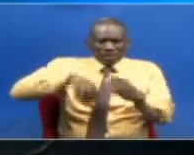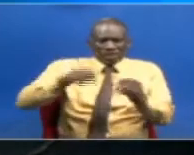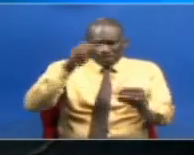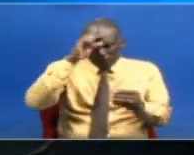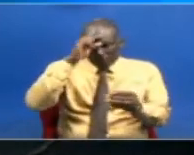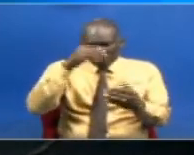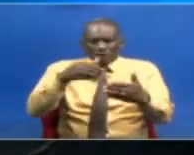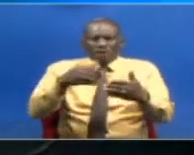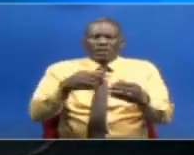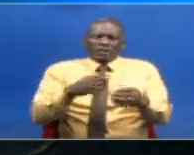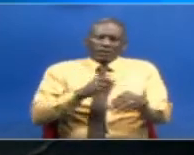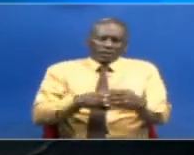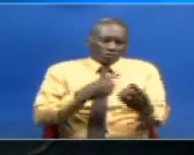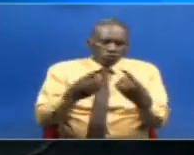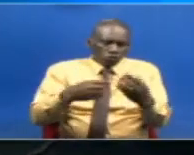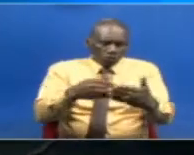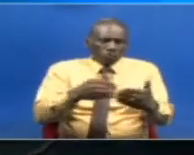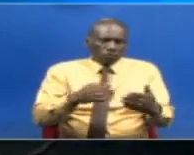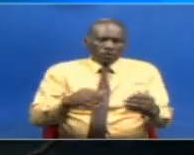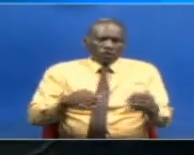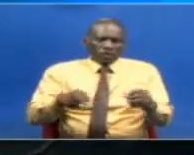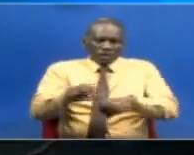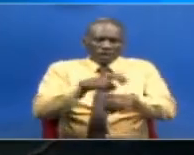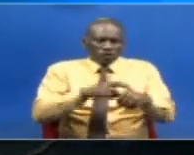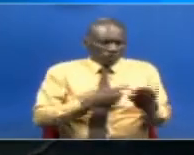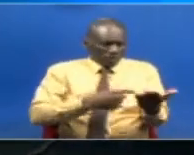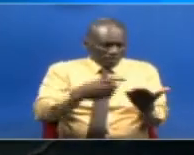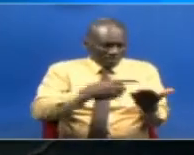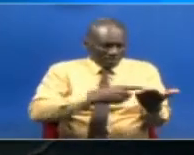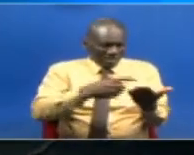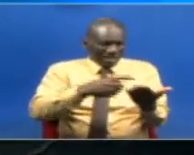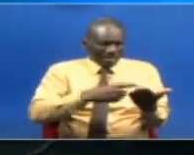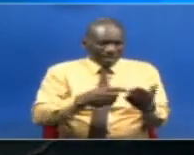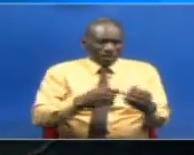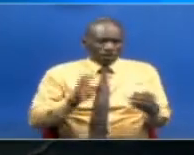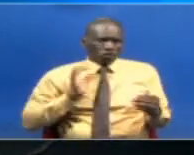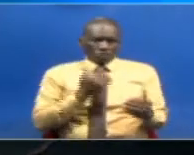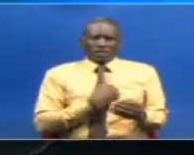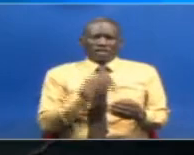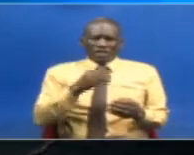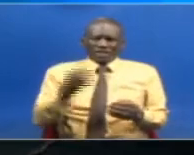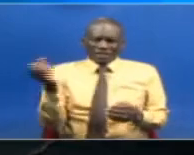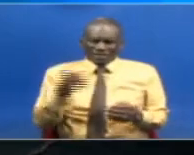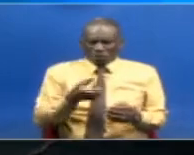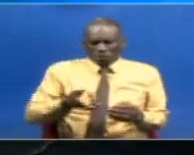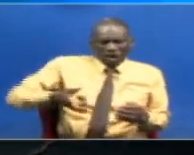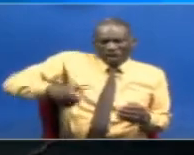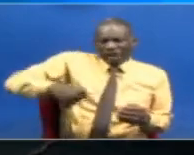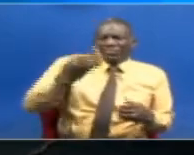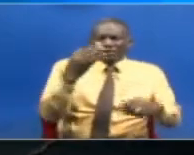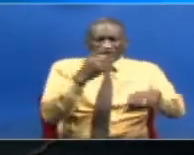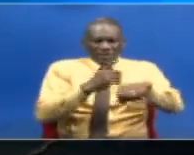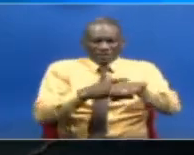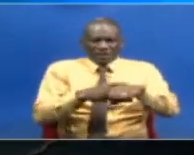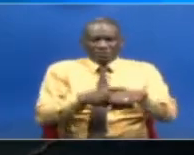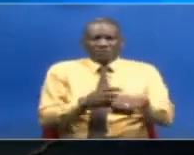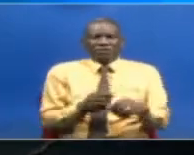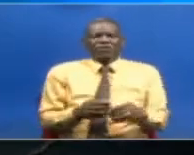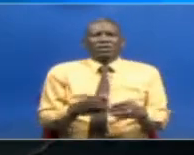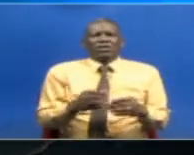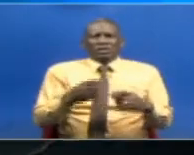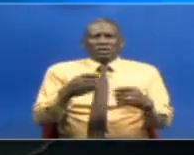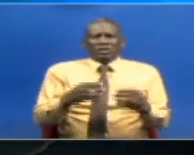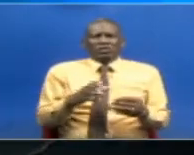Dialogue Committee, she revealed that her salary was inflated 3 times. NTV's Sydney Tazima tells us